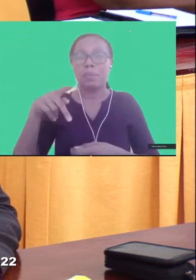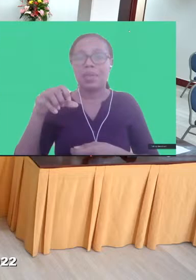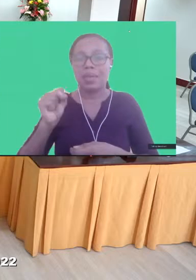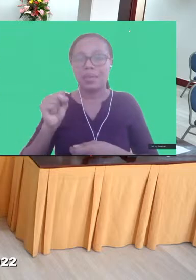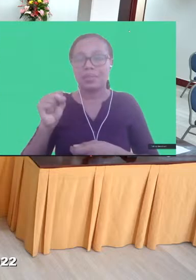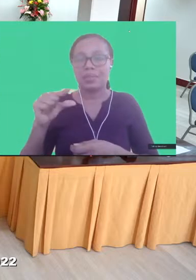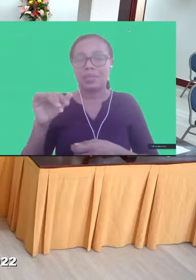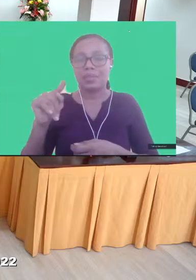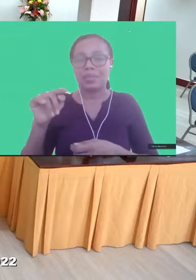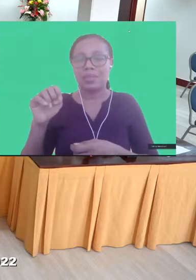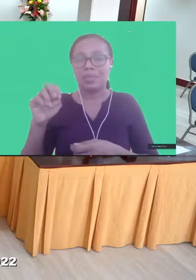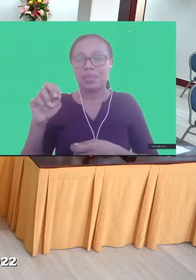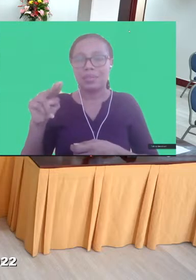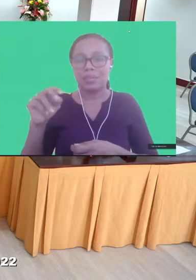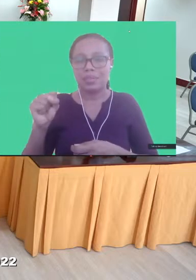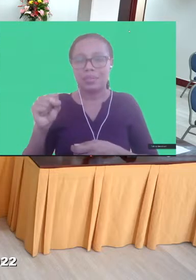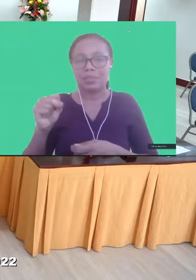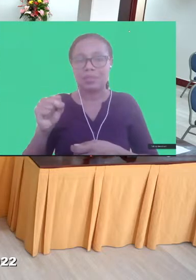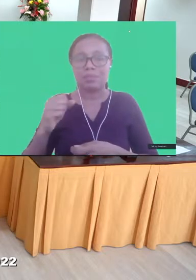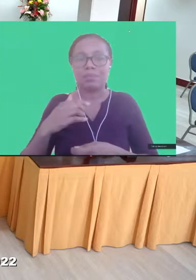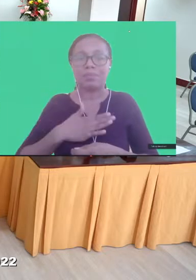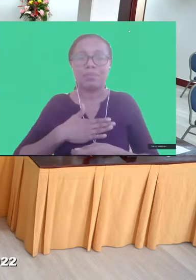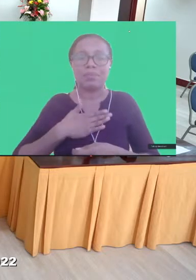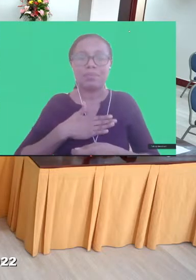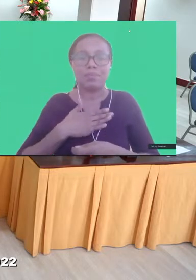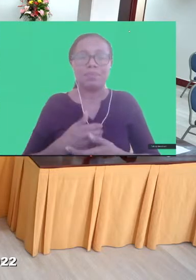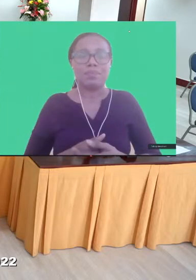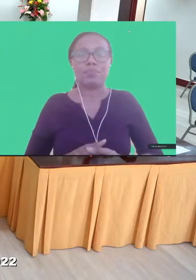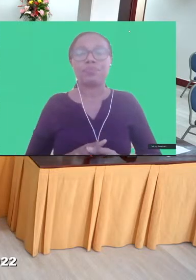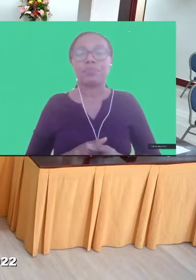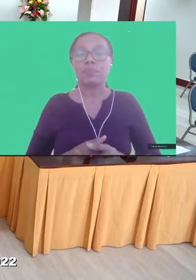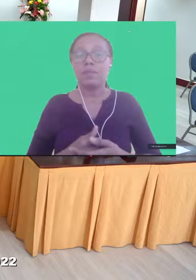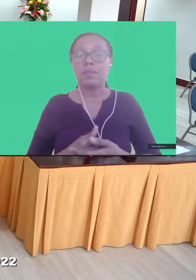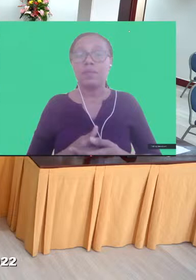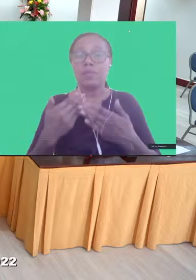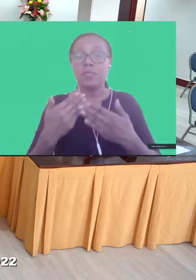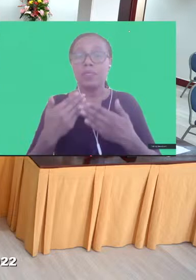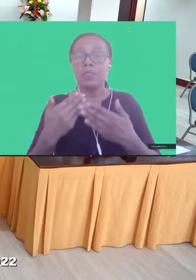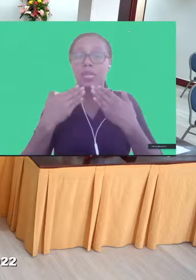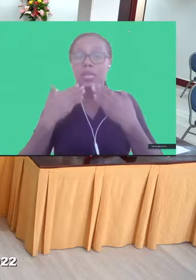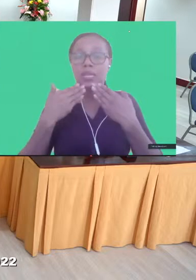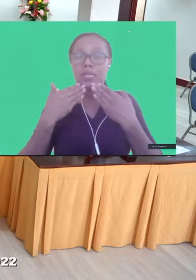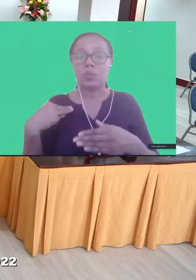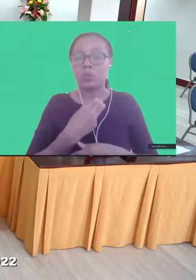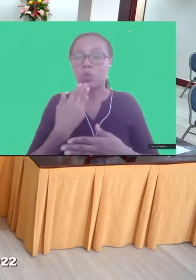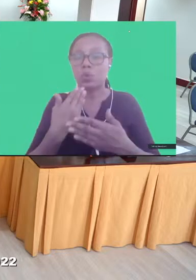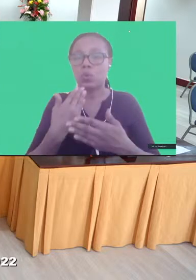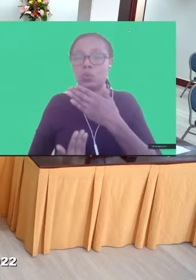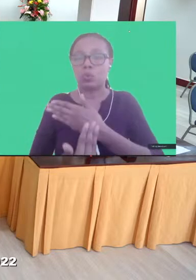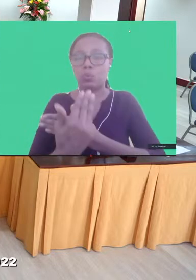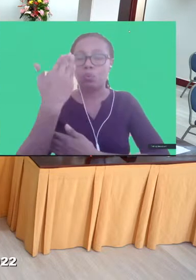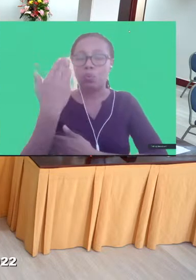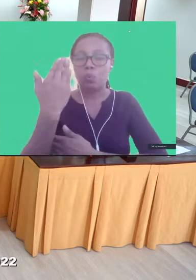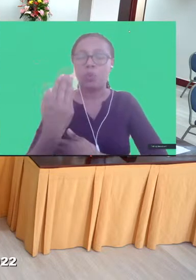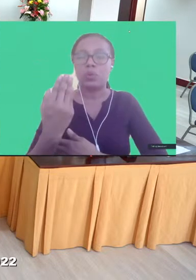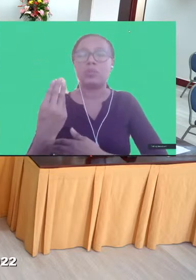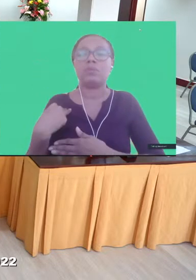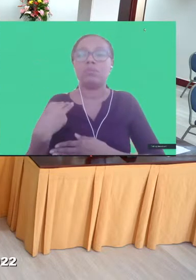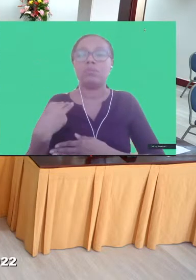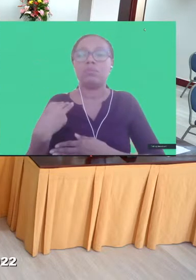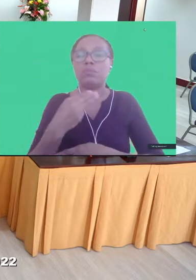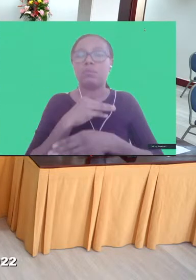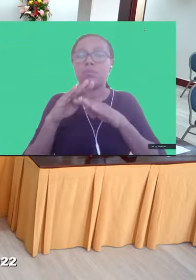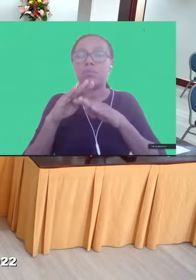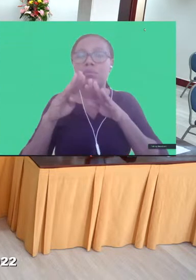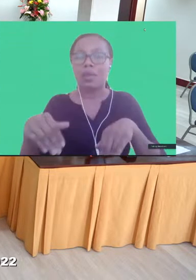Thank you, Minister. Good morning, members of the House. My name is Andrew Gittins, and I'm Permanent Secretary of Special Assignments with